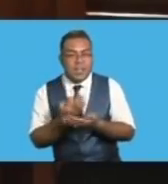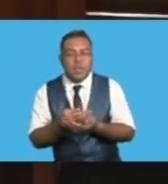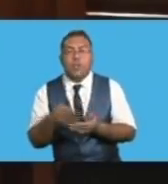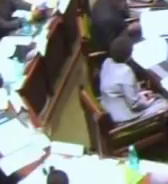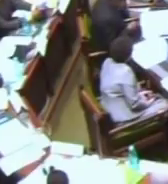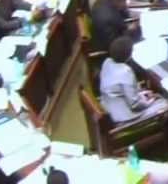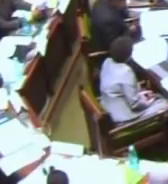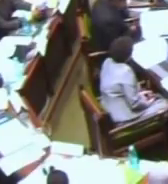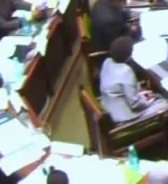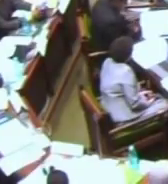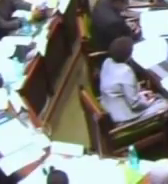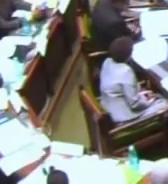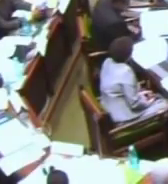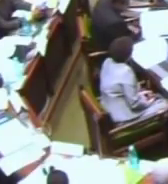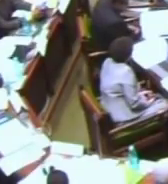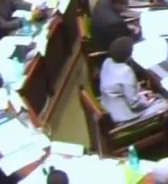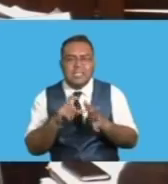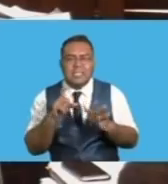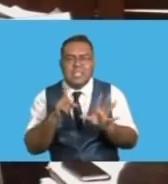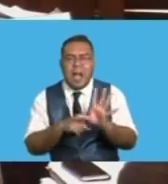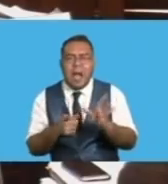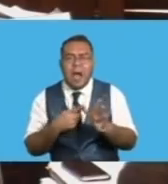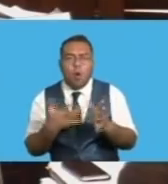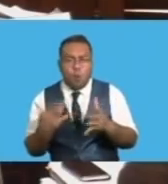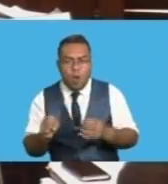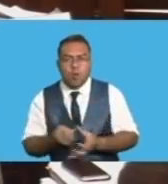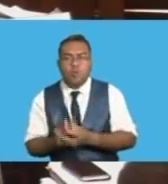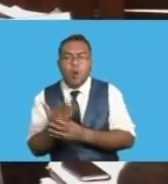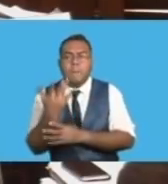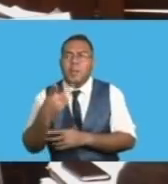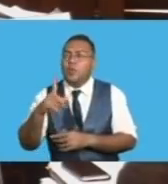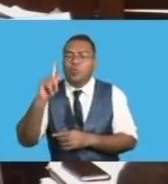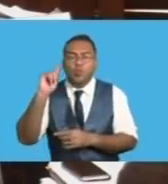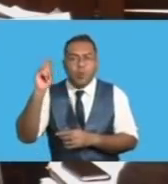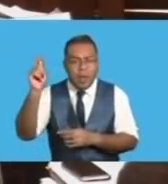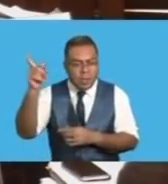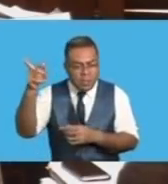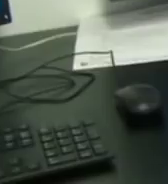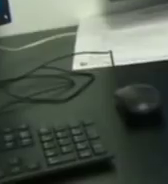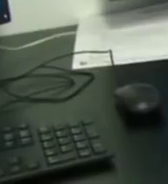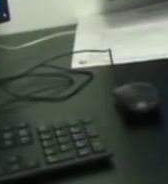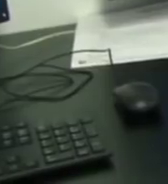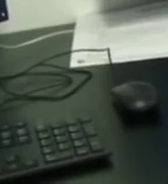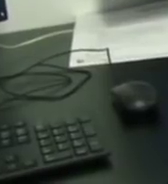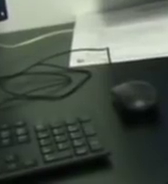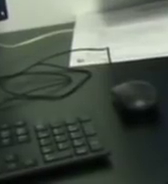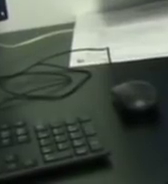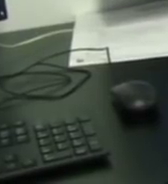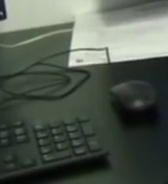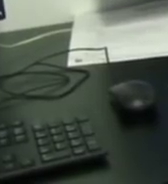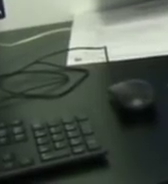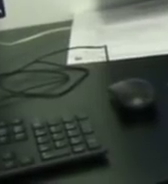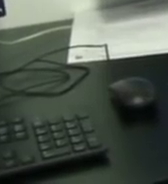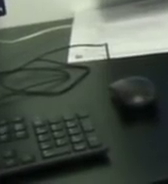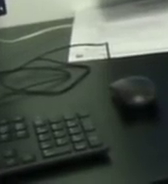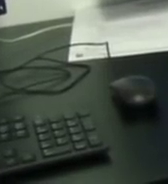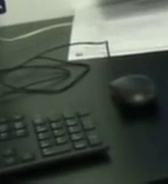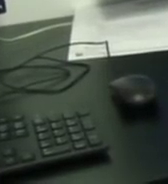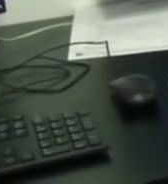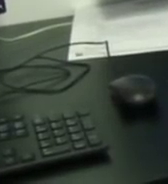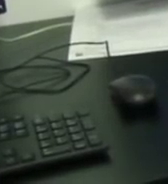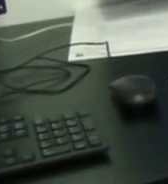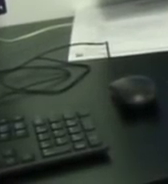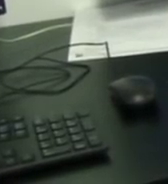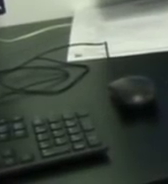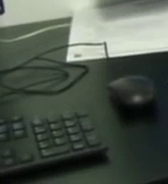Aid. Attracted by the salary, Wangainambete informed the House that one of the current subdivisional medical officers left his job in South